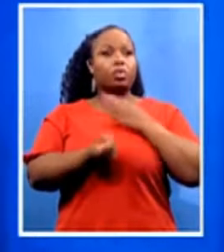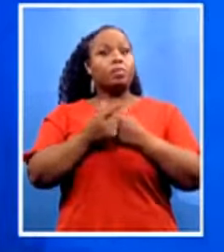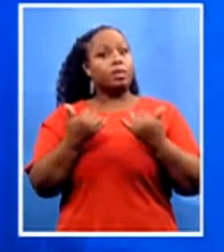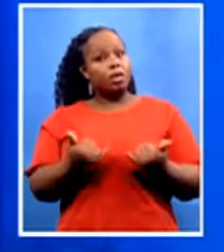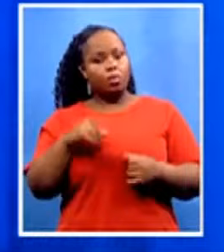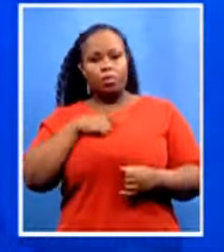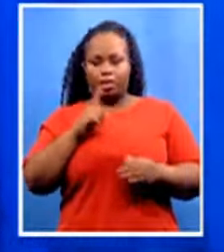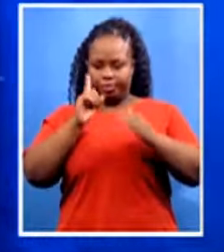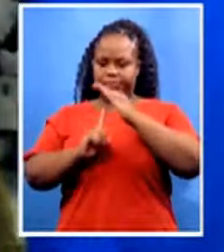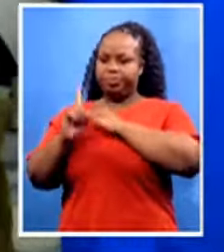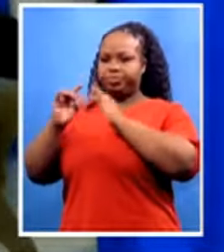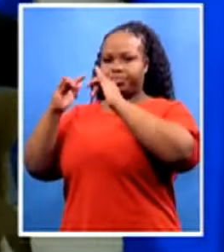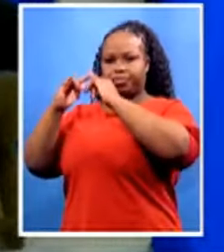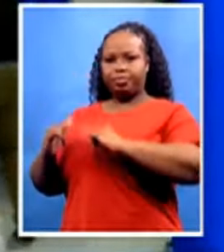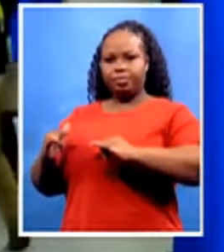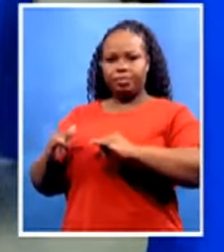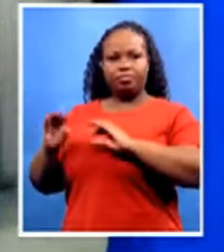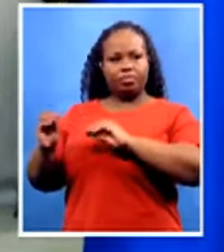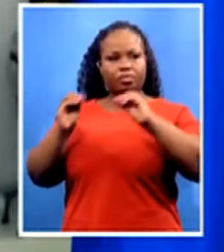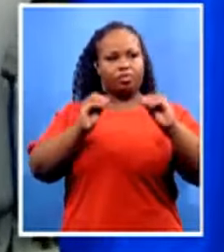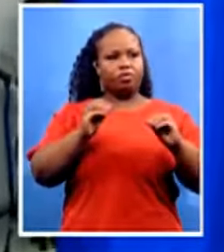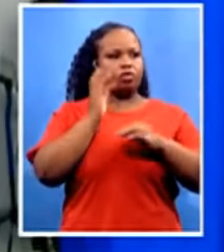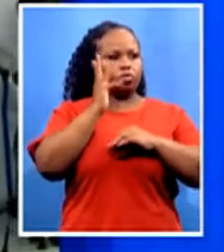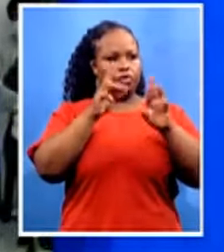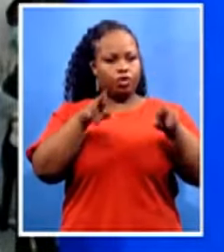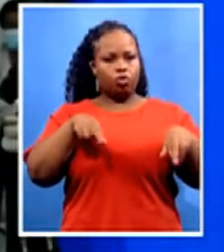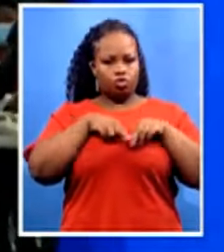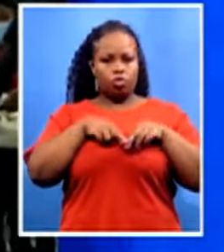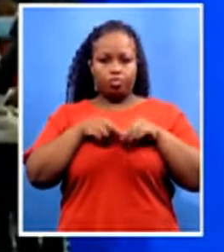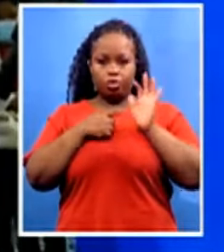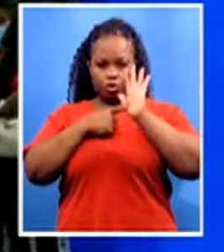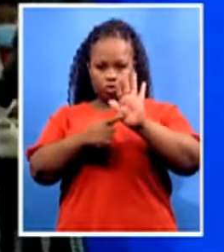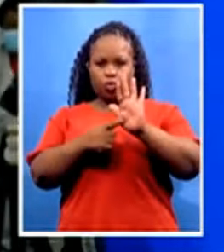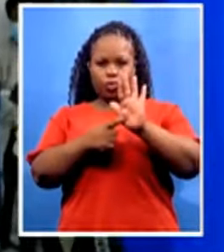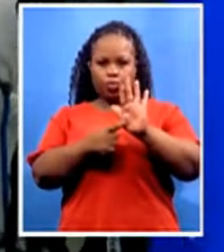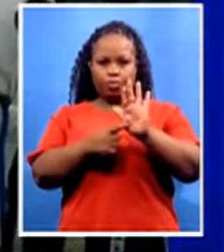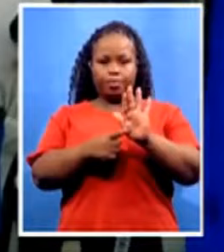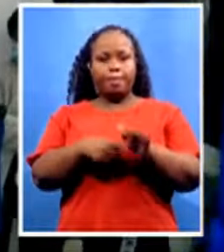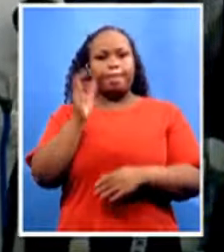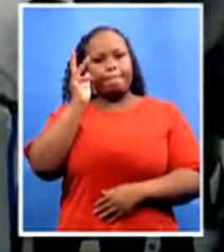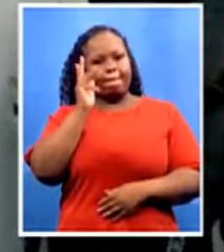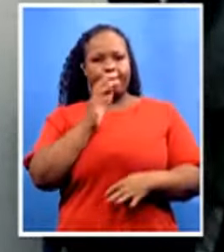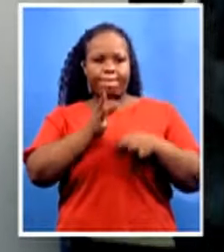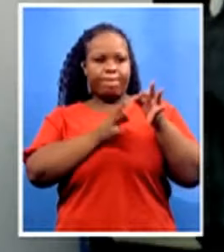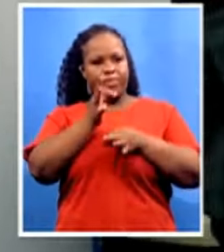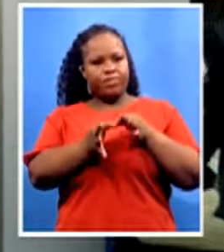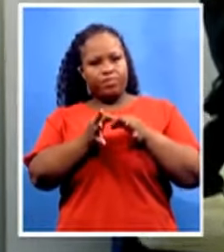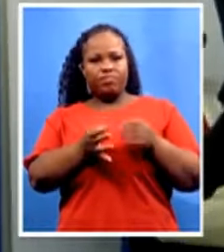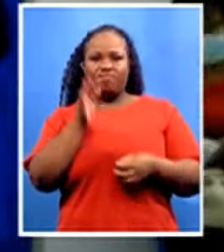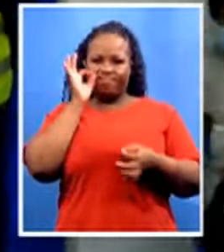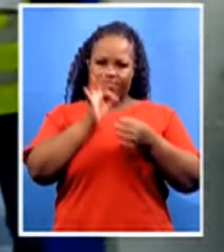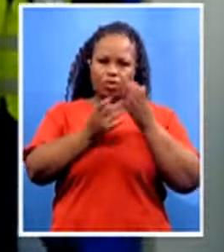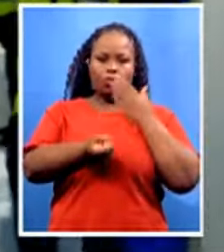a briefing room. I'm just going to walk down here and show you. They brief you with regards to what exactly is going to happen. They